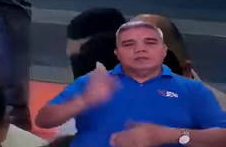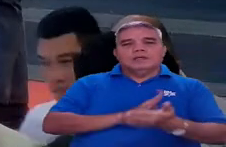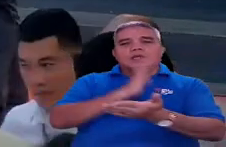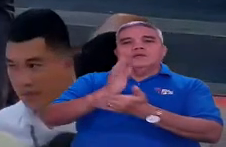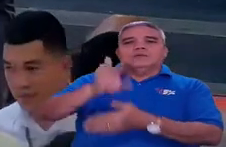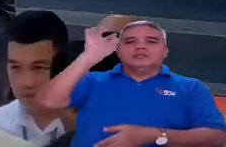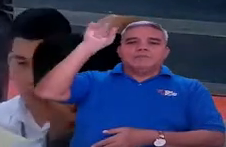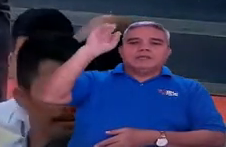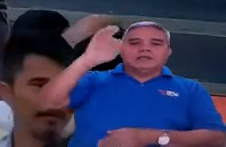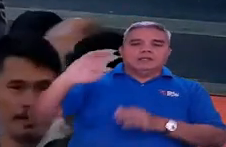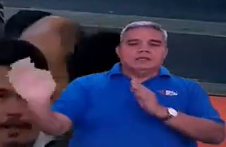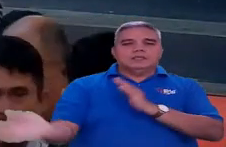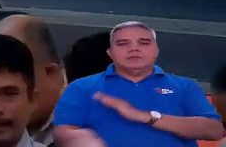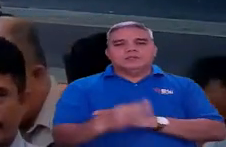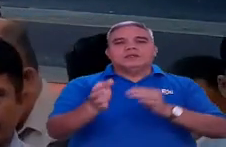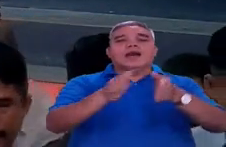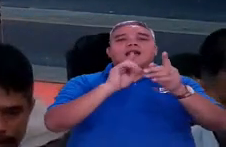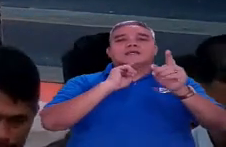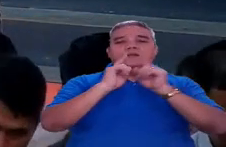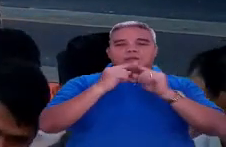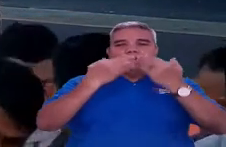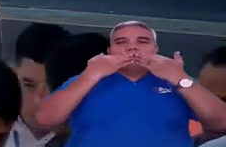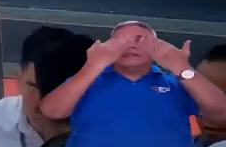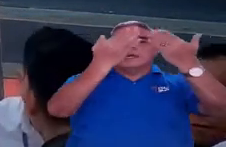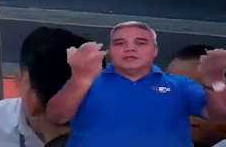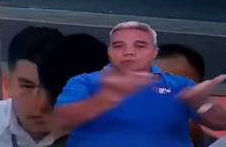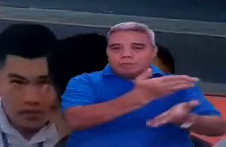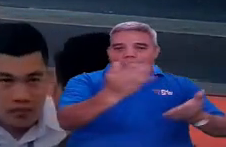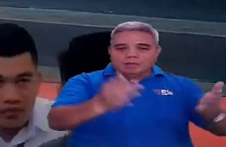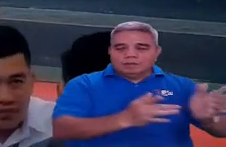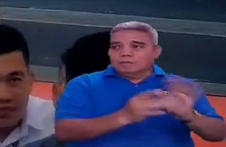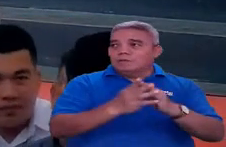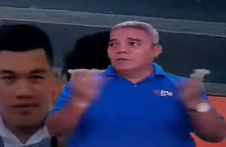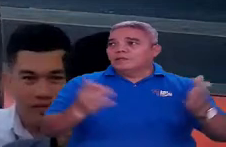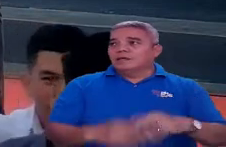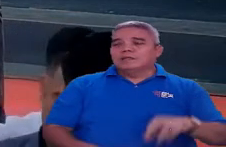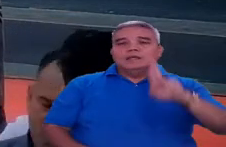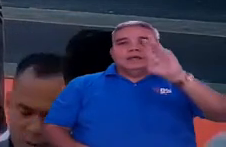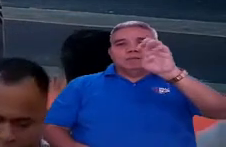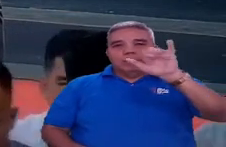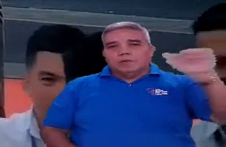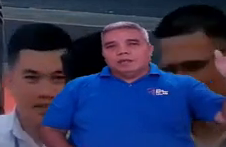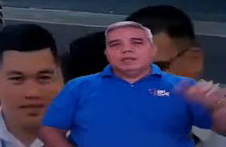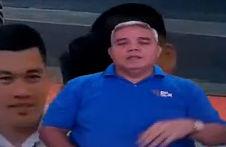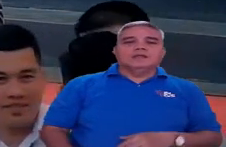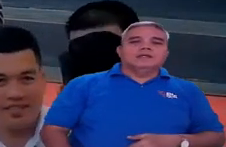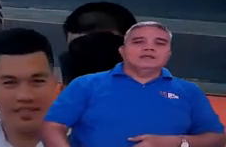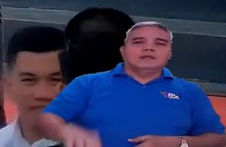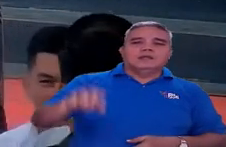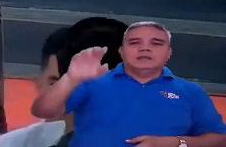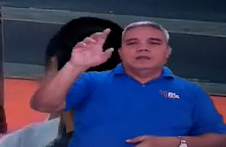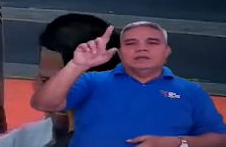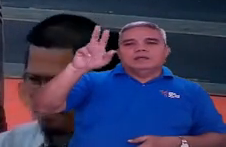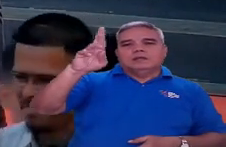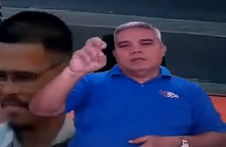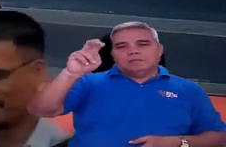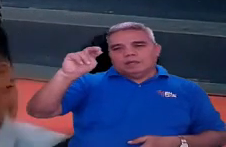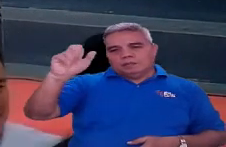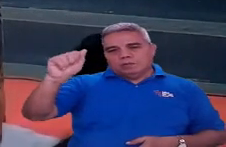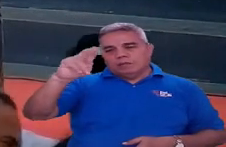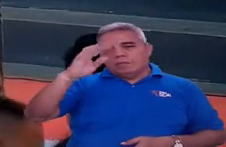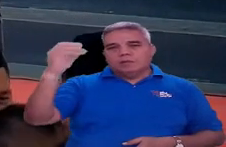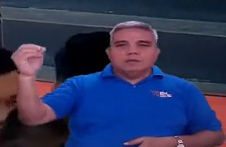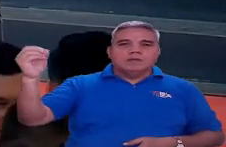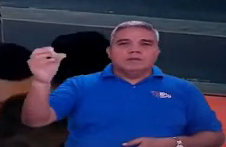our speakers this morning. Appreciate them for bringing the Word of God. Pastor Ray Sobrabas, Pastor Renato